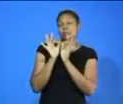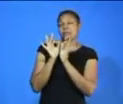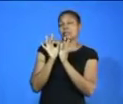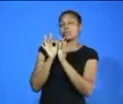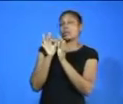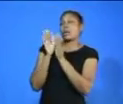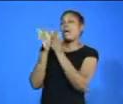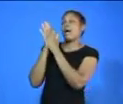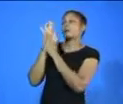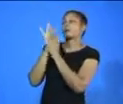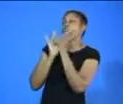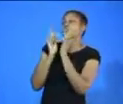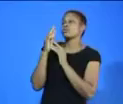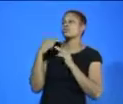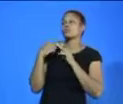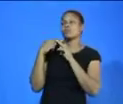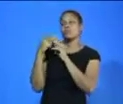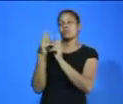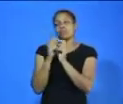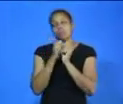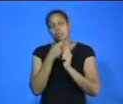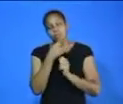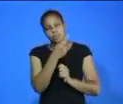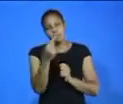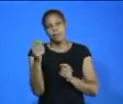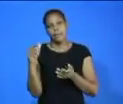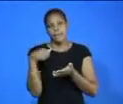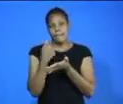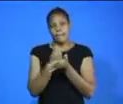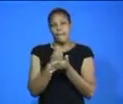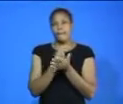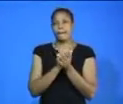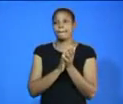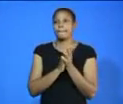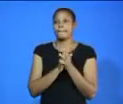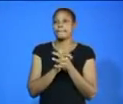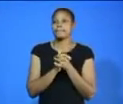in Jesus' name. And together we say, amen.